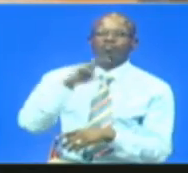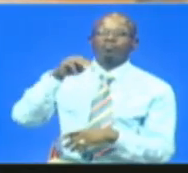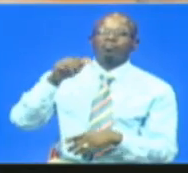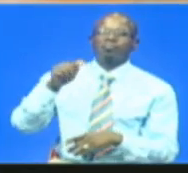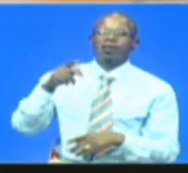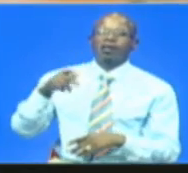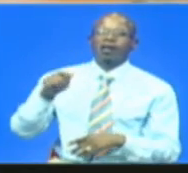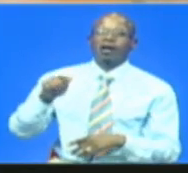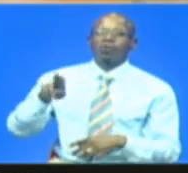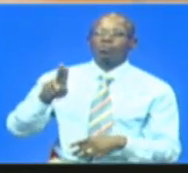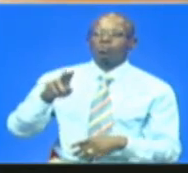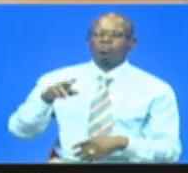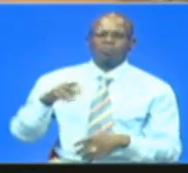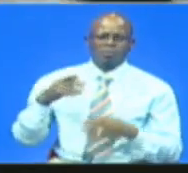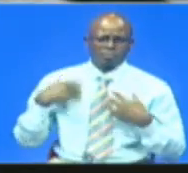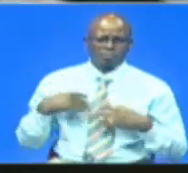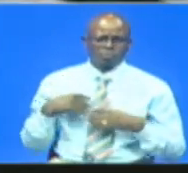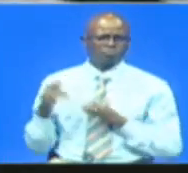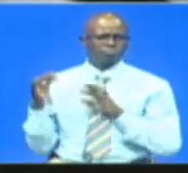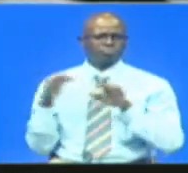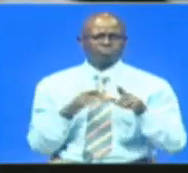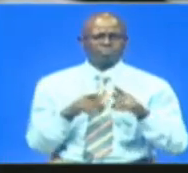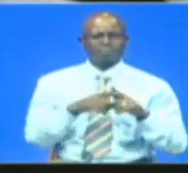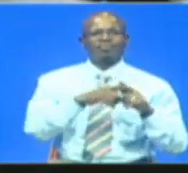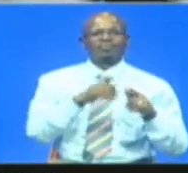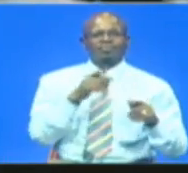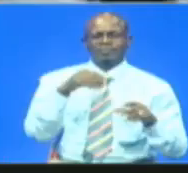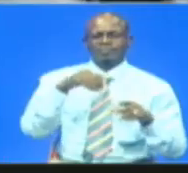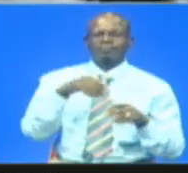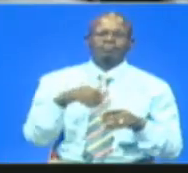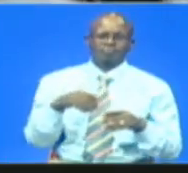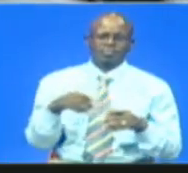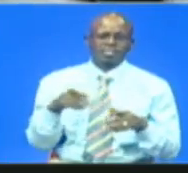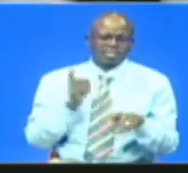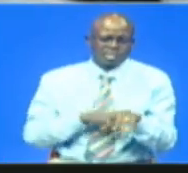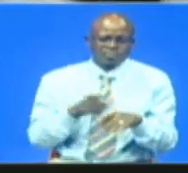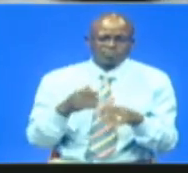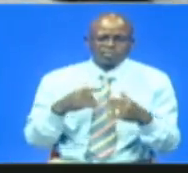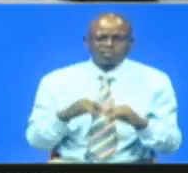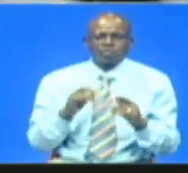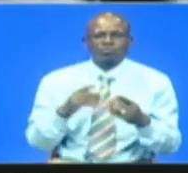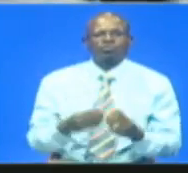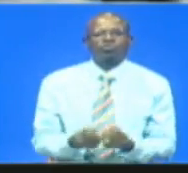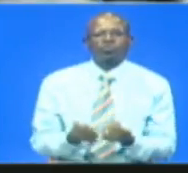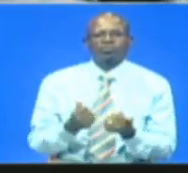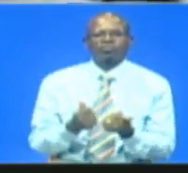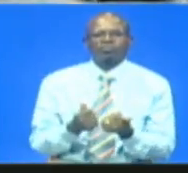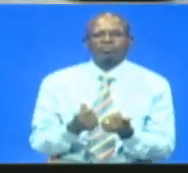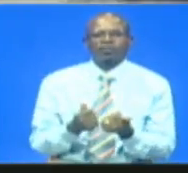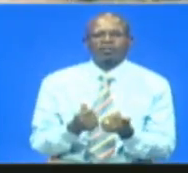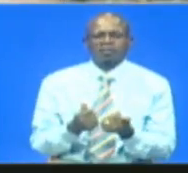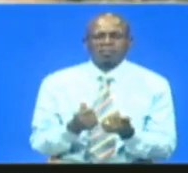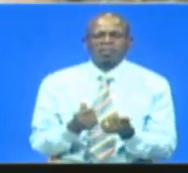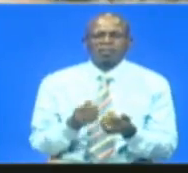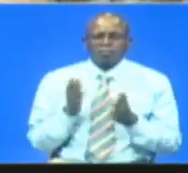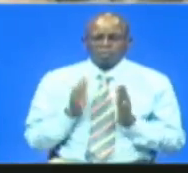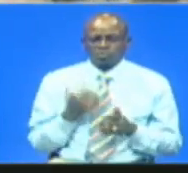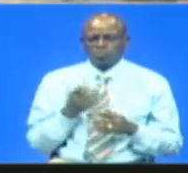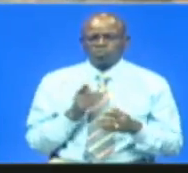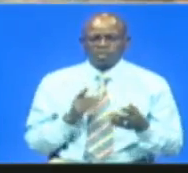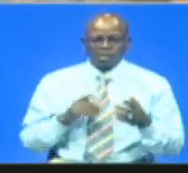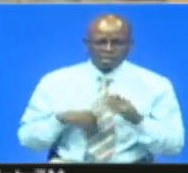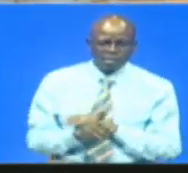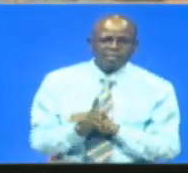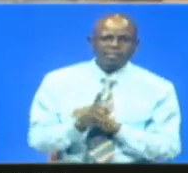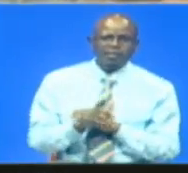Tuesday evening in Kamaindi village as he sought to solve a trespass case in his brother's home. He was hacked to